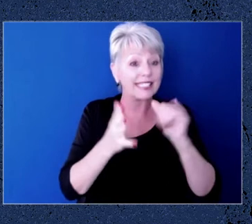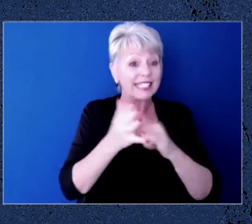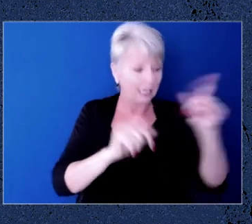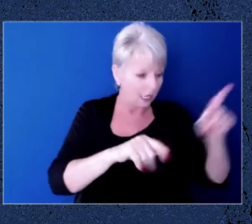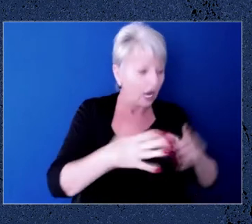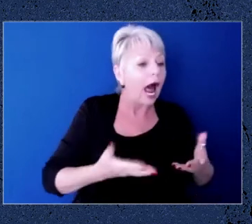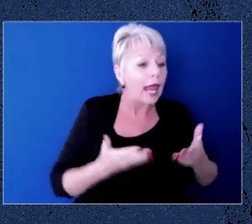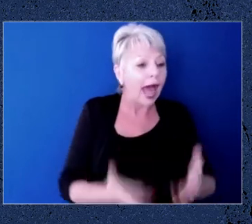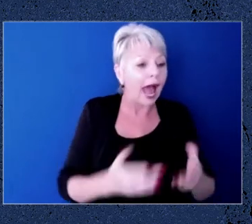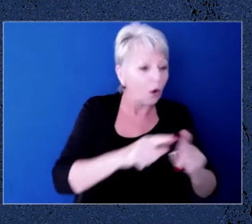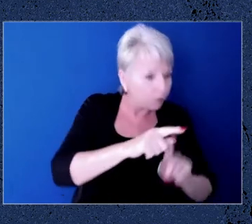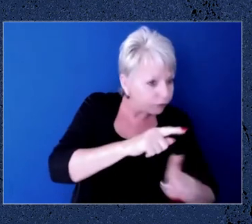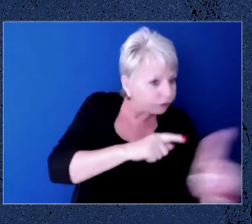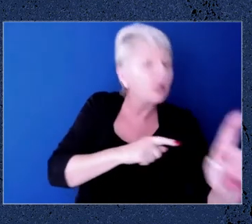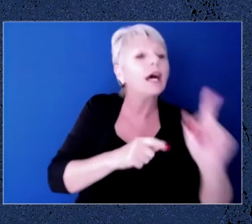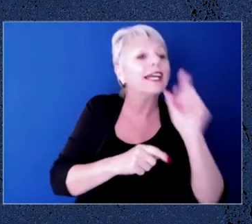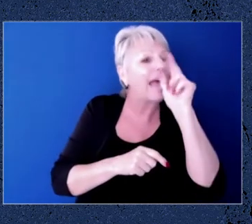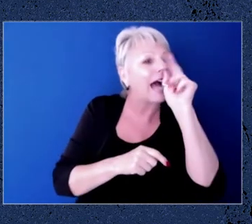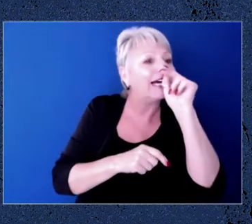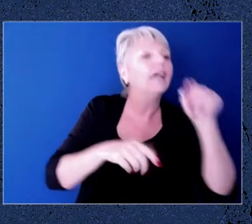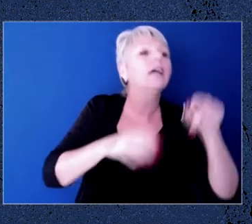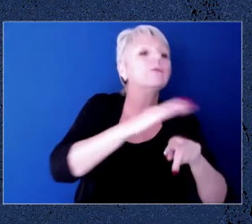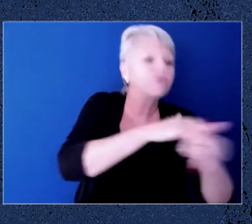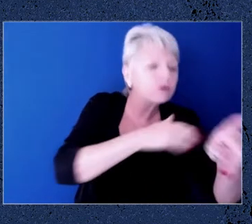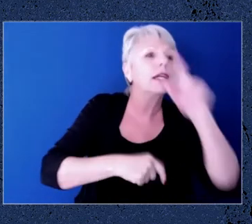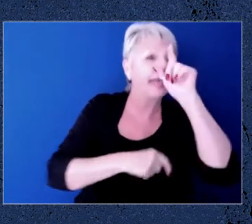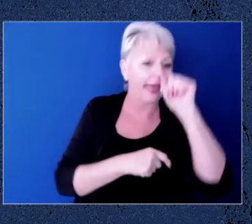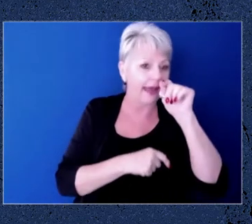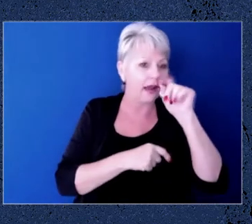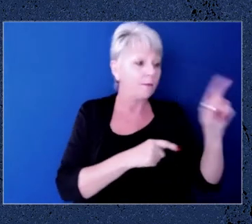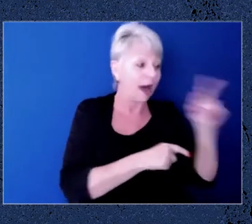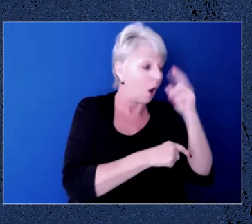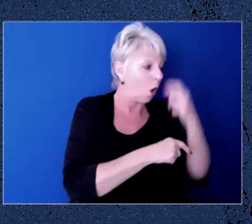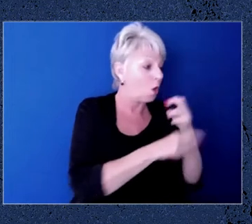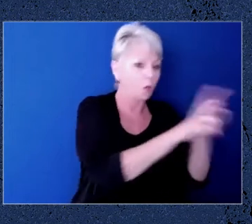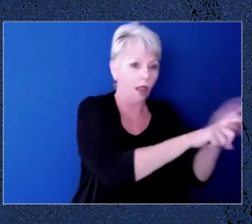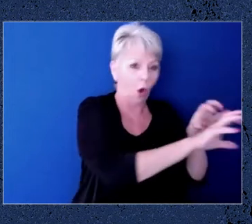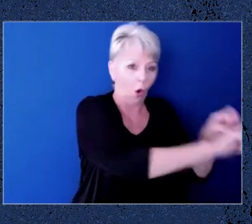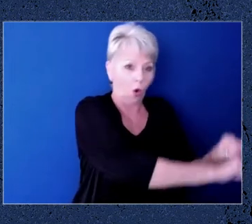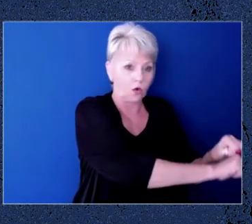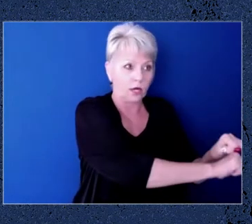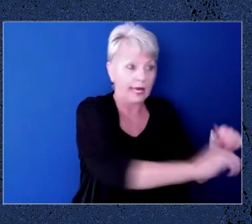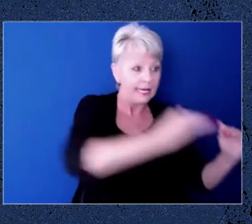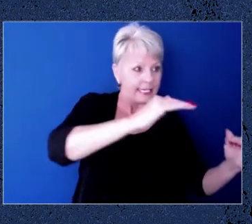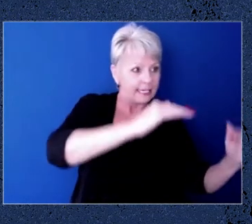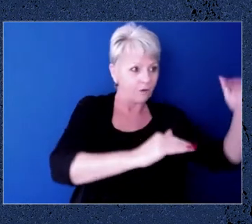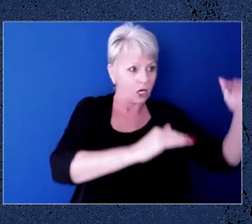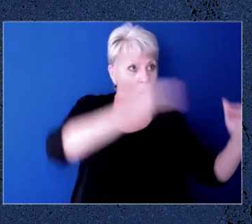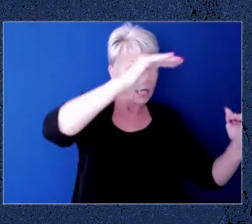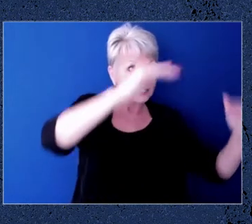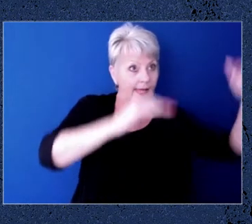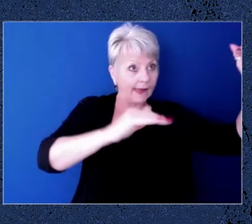there to replenish the stock and harvest large ones. They were at different heights in the landscape to activate under different flood regimes.